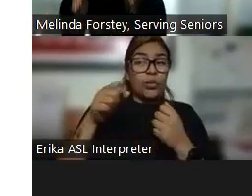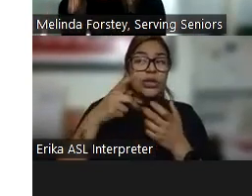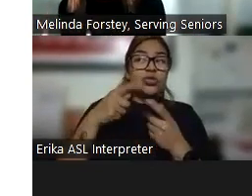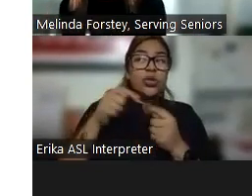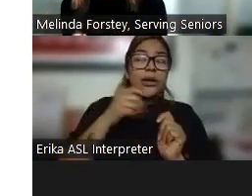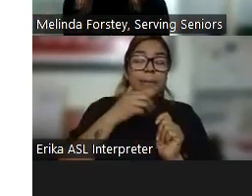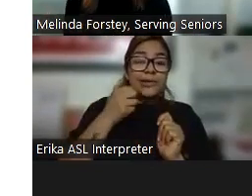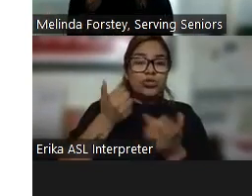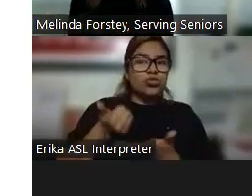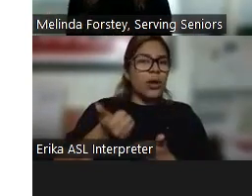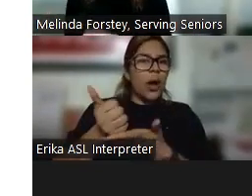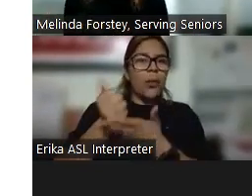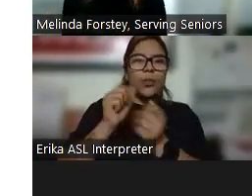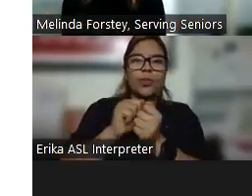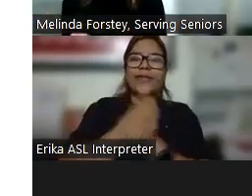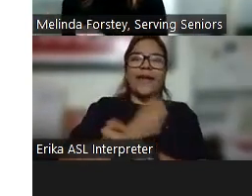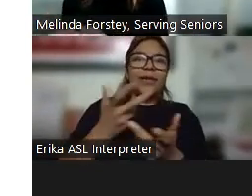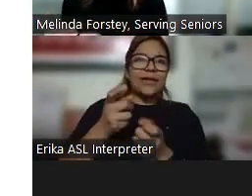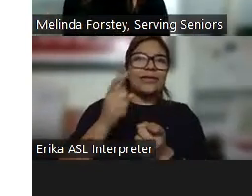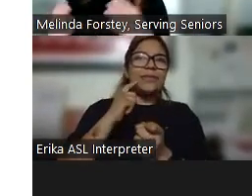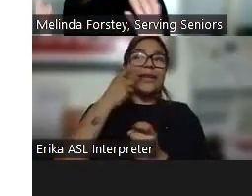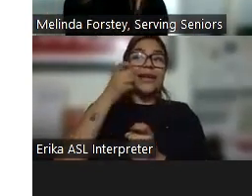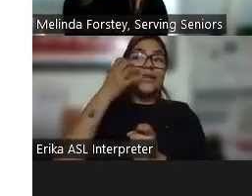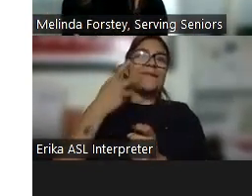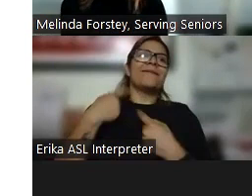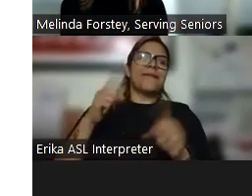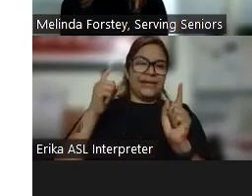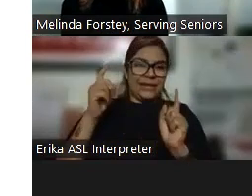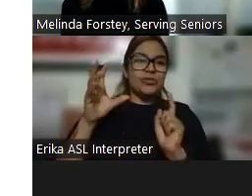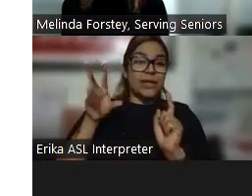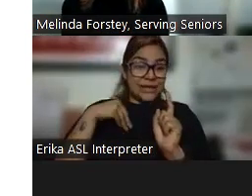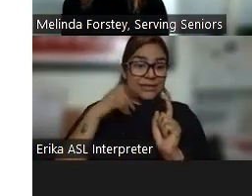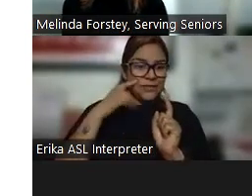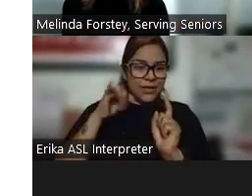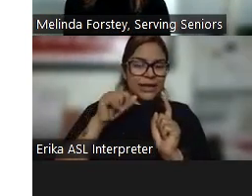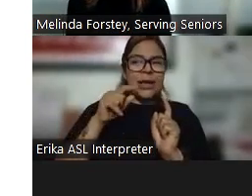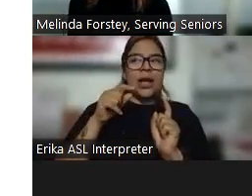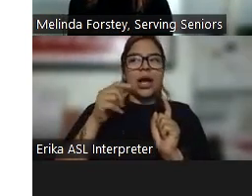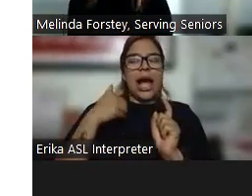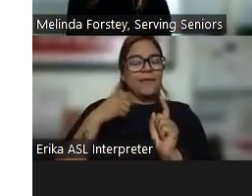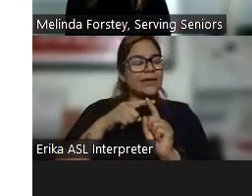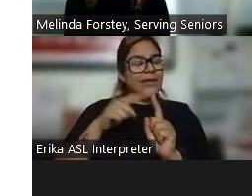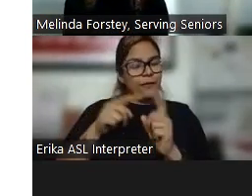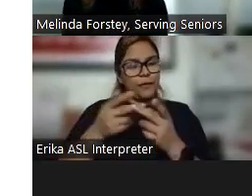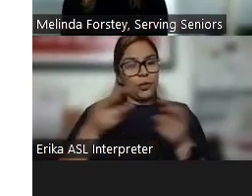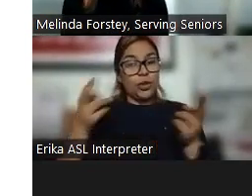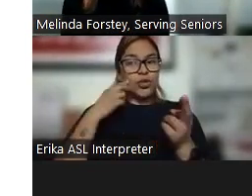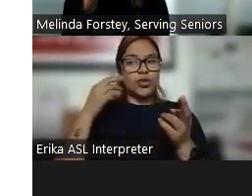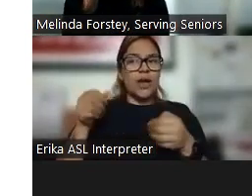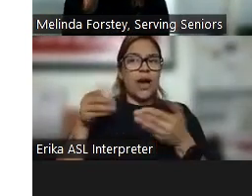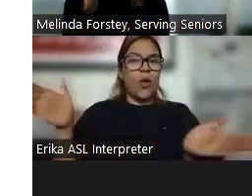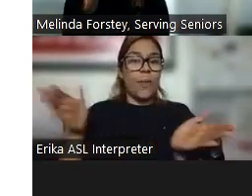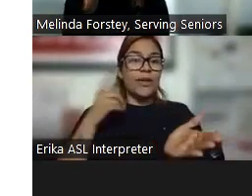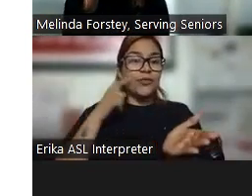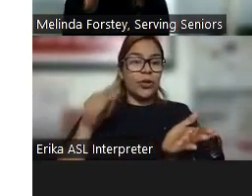support services and connect him with an array of other resources. Can you